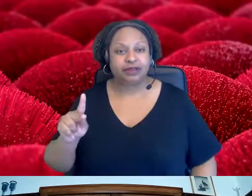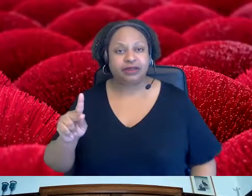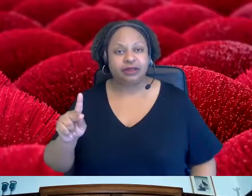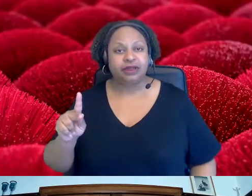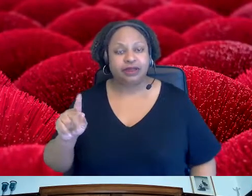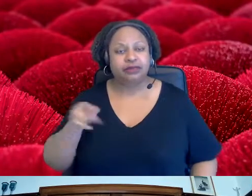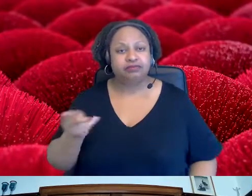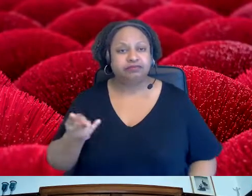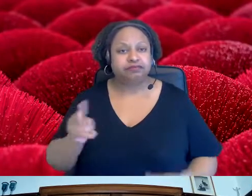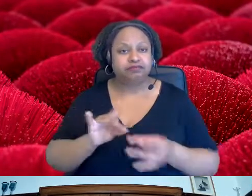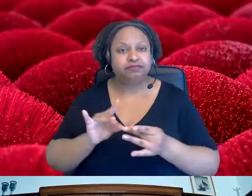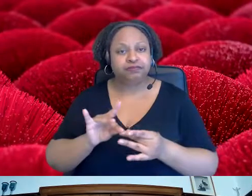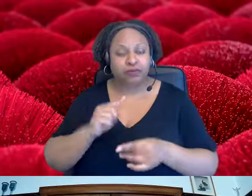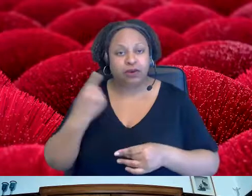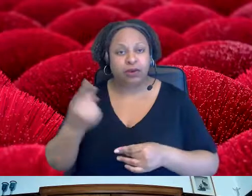table. So,